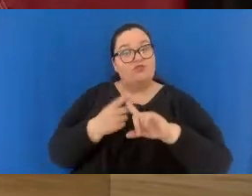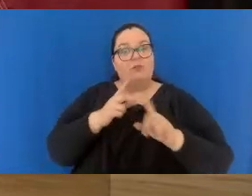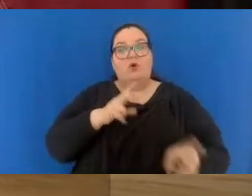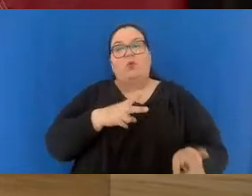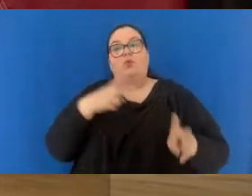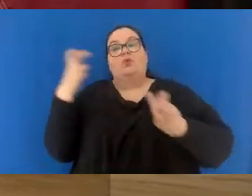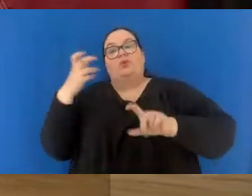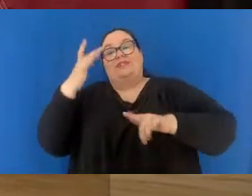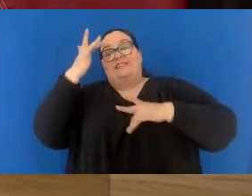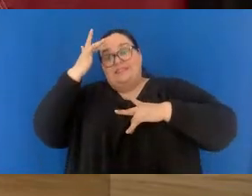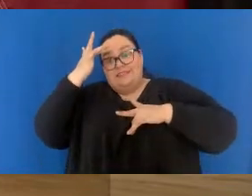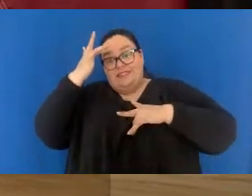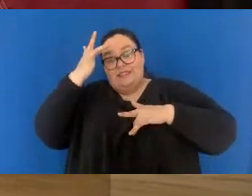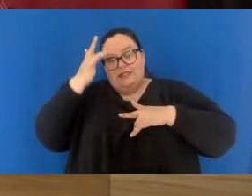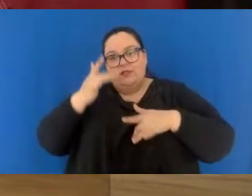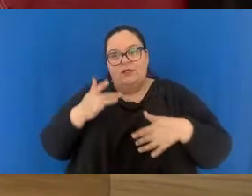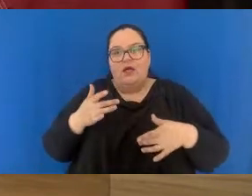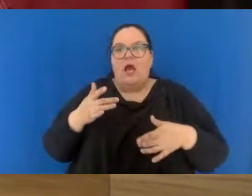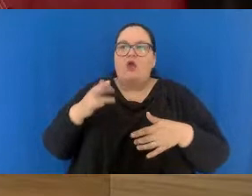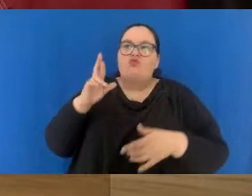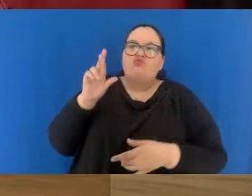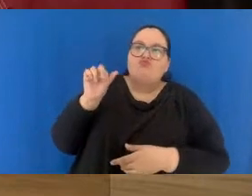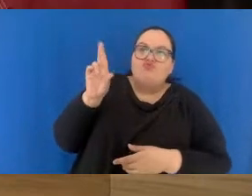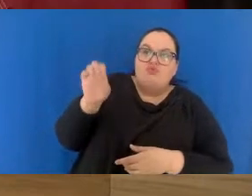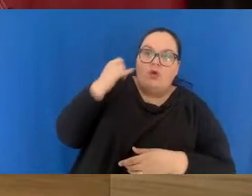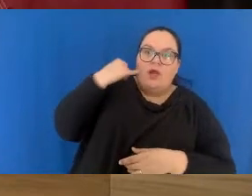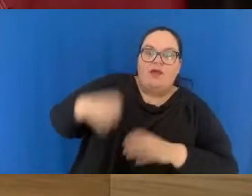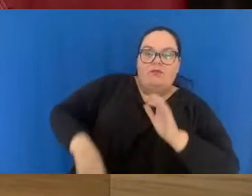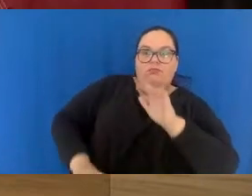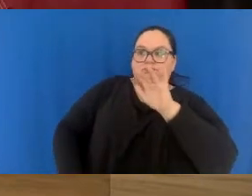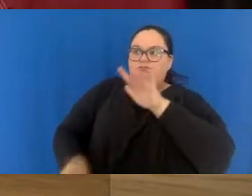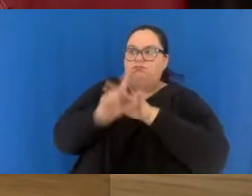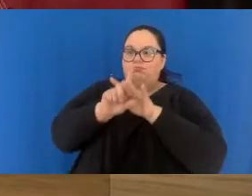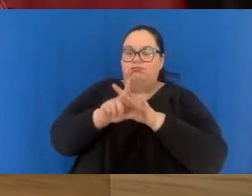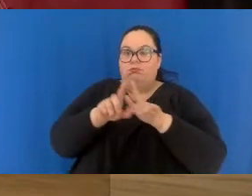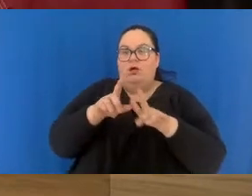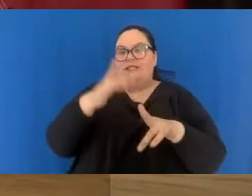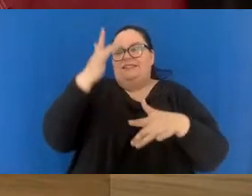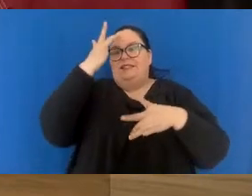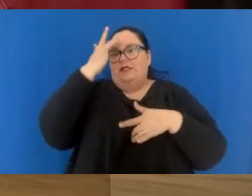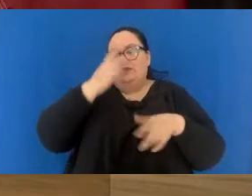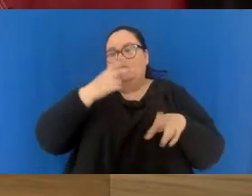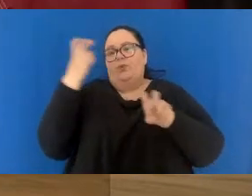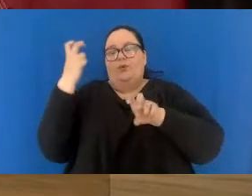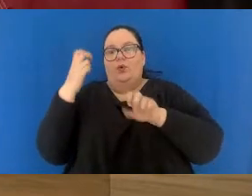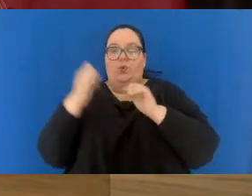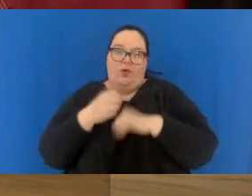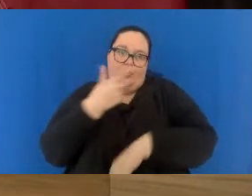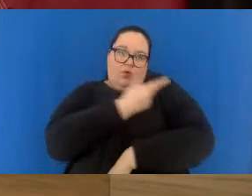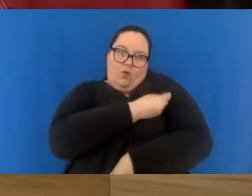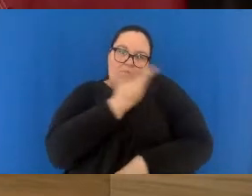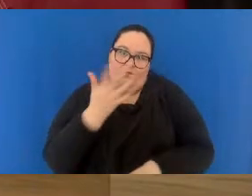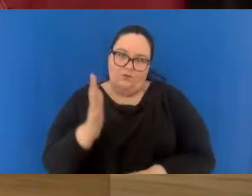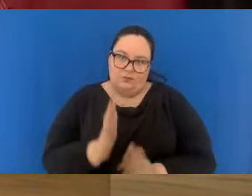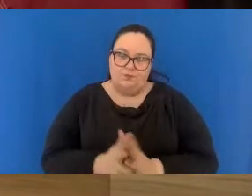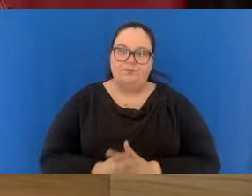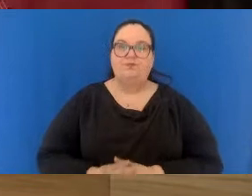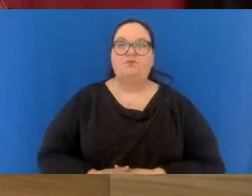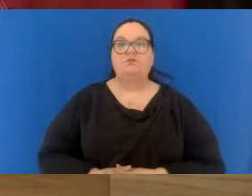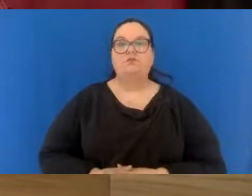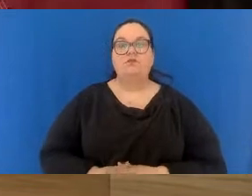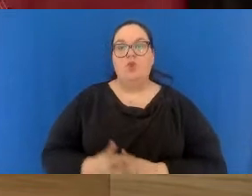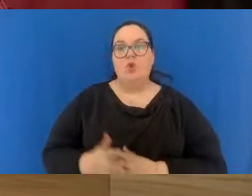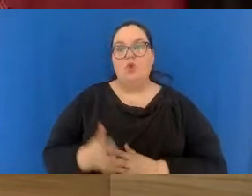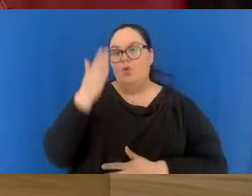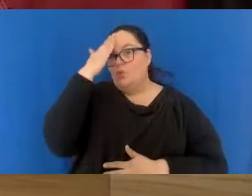there will be very rare episodes of people needing to require hospitalization. But at this time, again, we know that it does